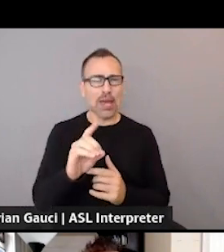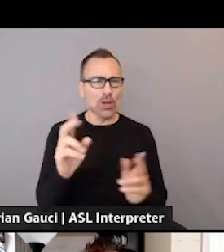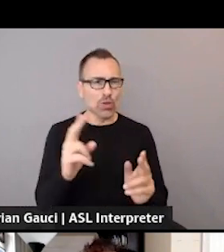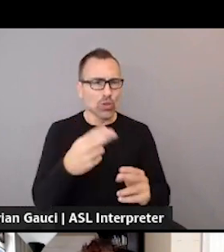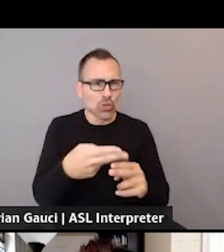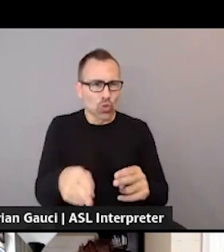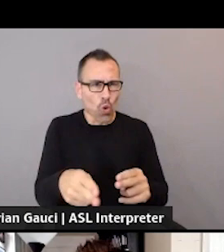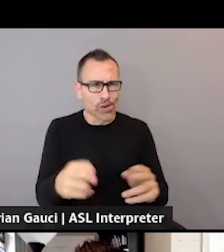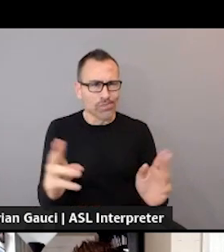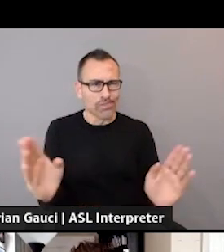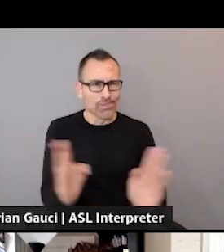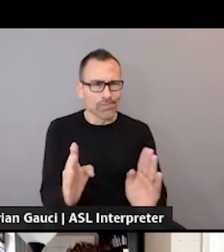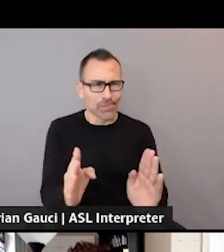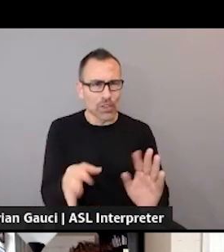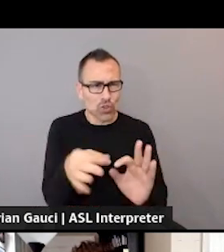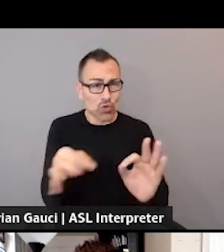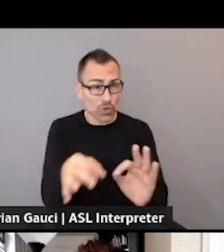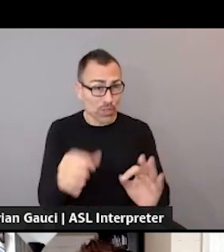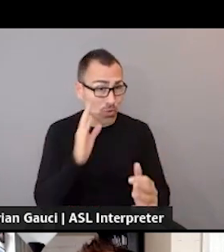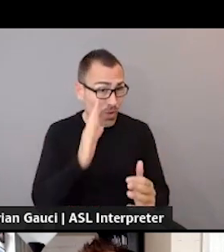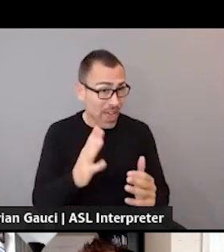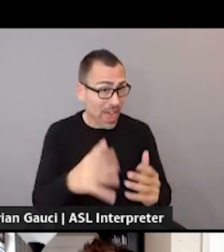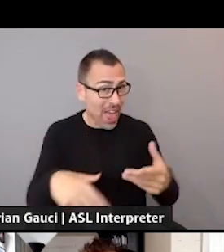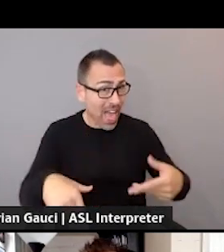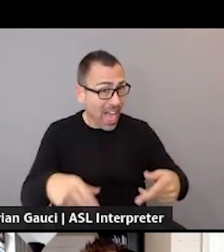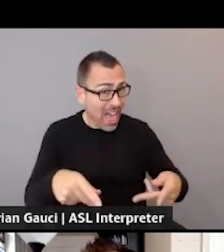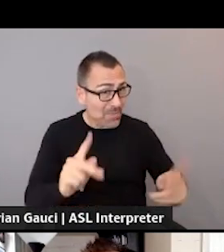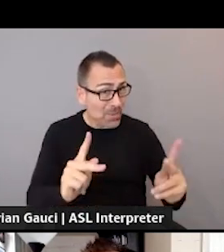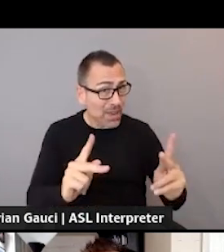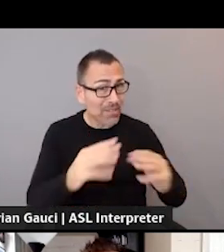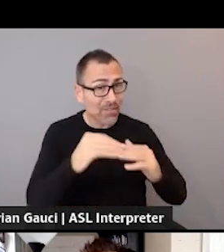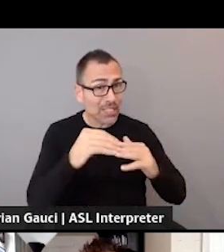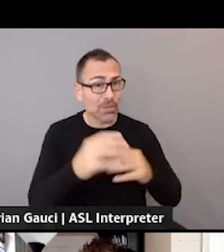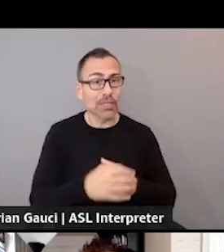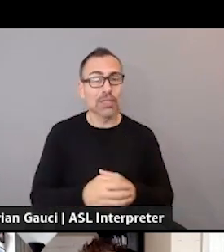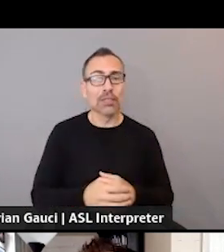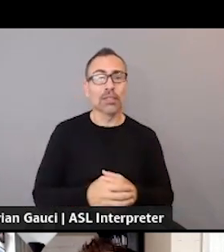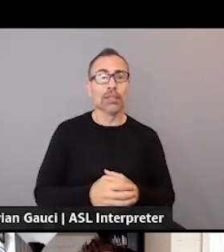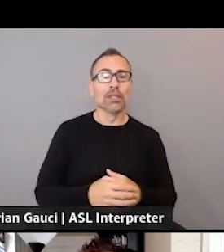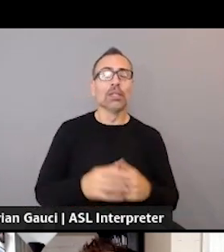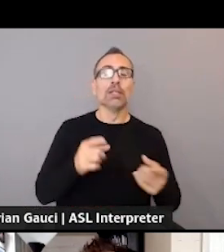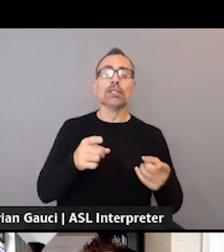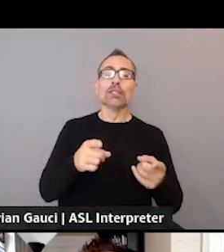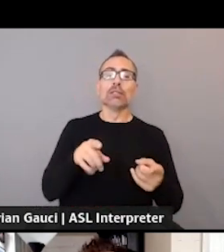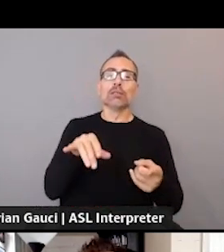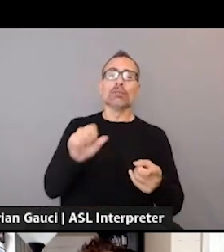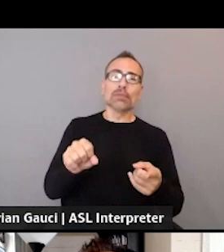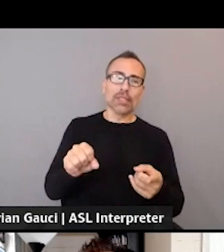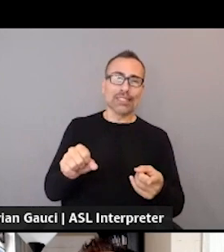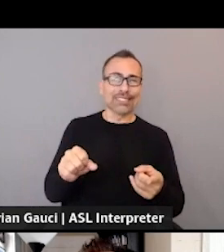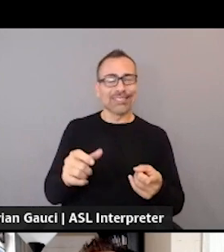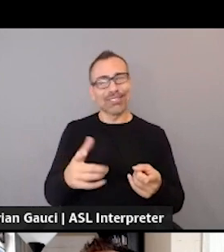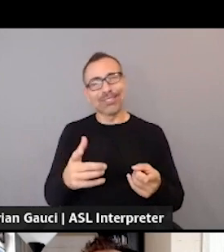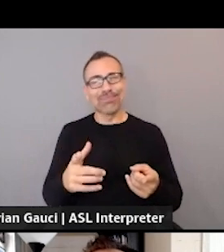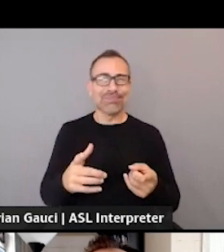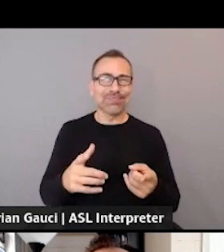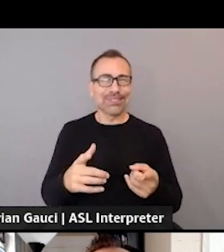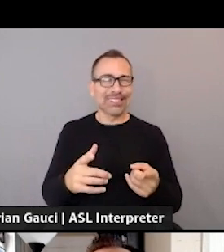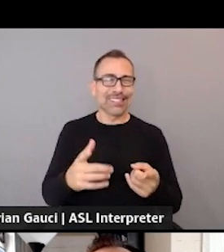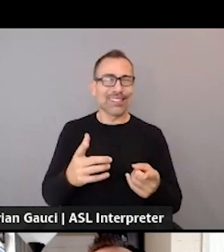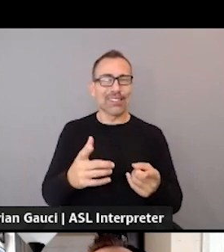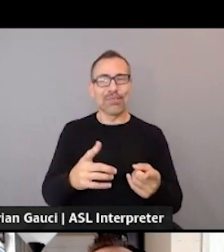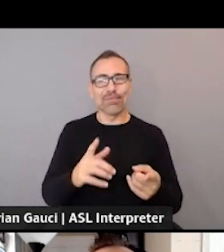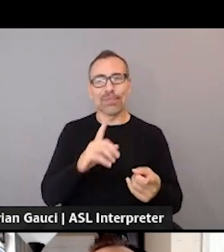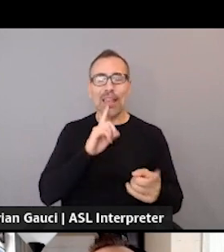dimensions? Yeah, so you can, so you want to output shorter strings. So the short answer right now is no. Let